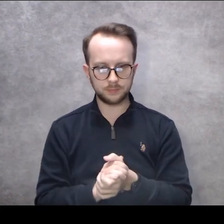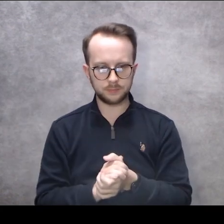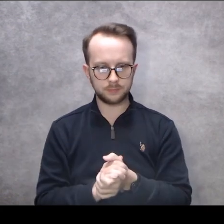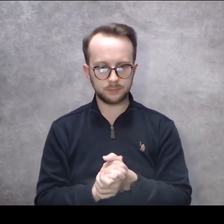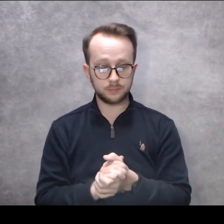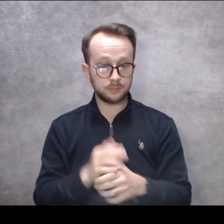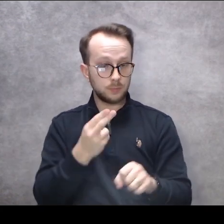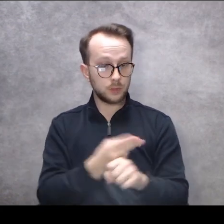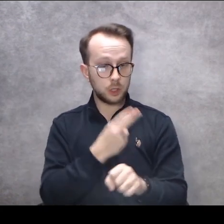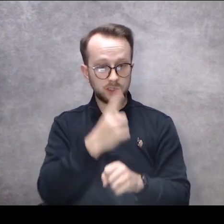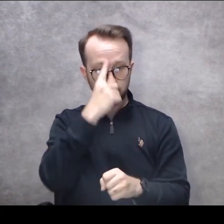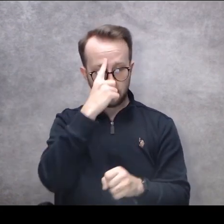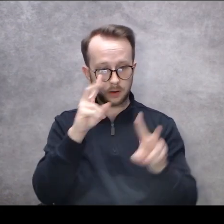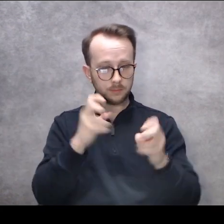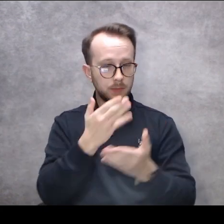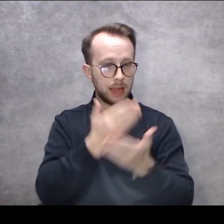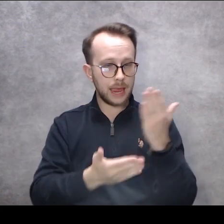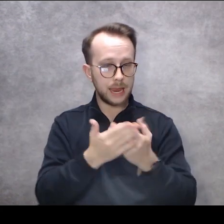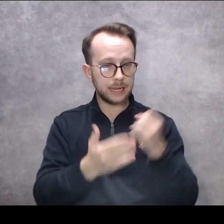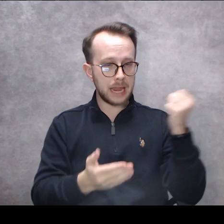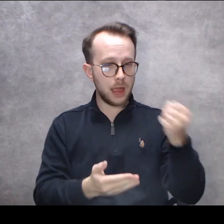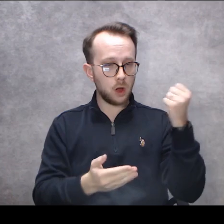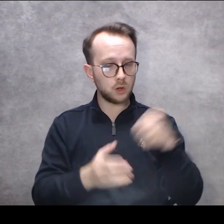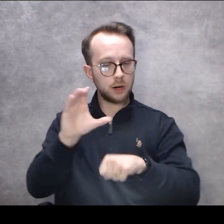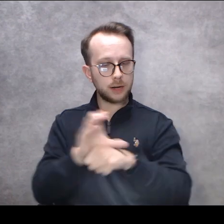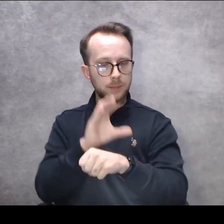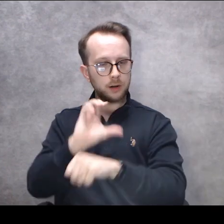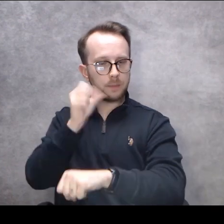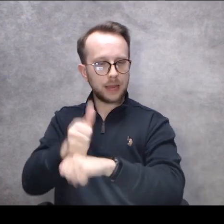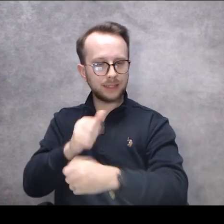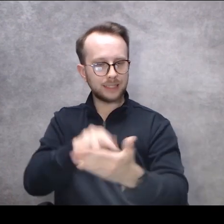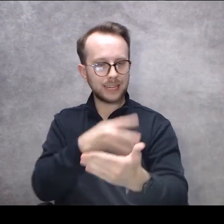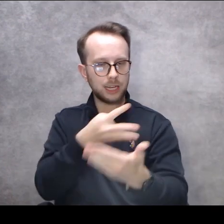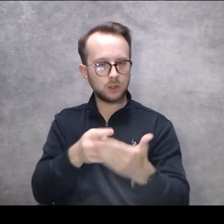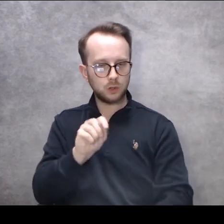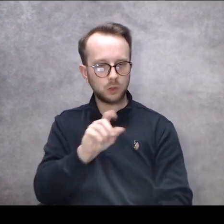The use of handheld or computer-based scheduling tools.